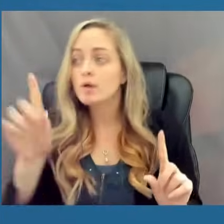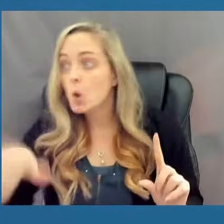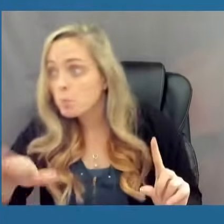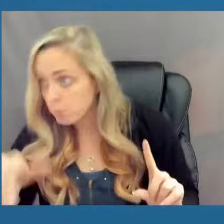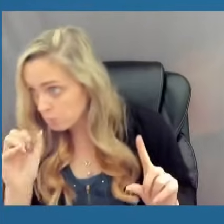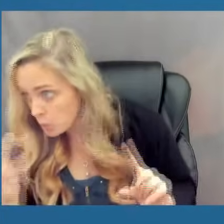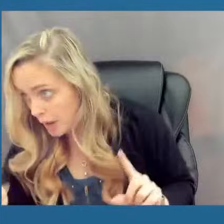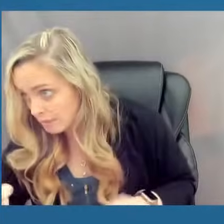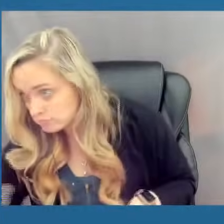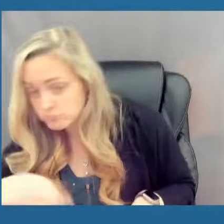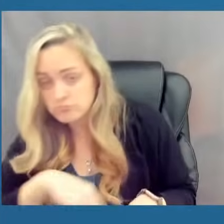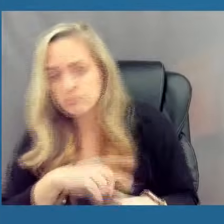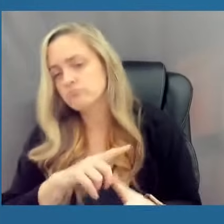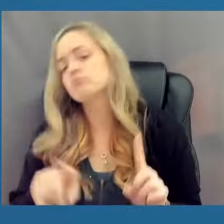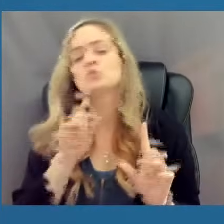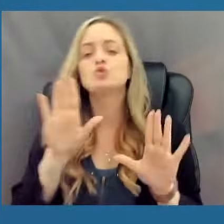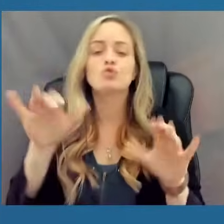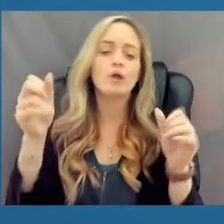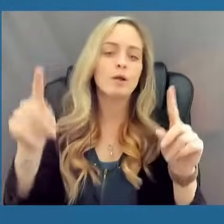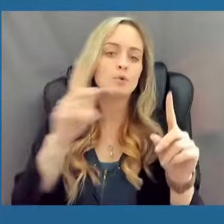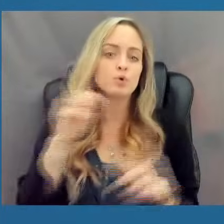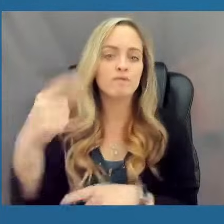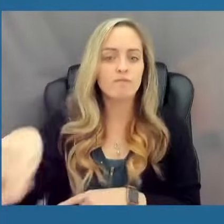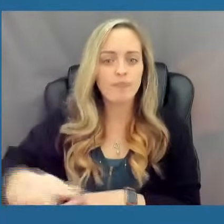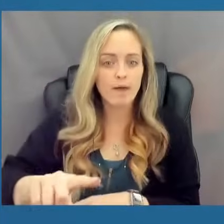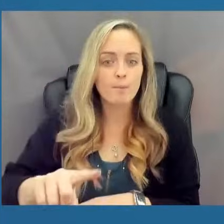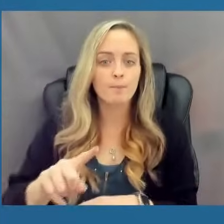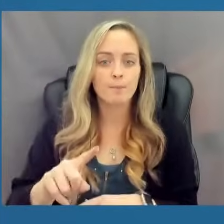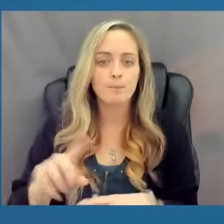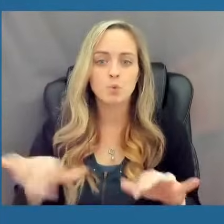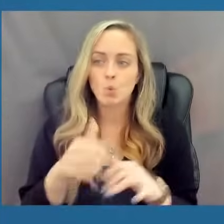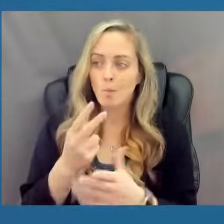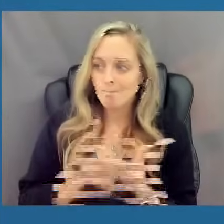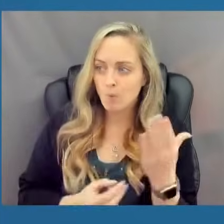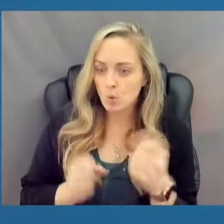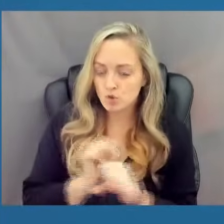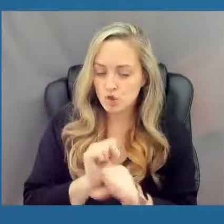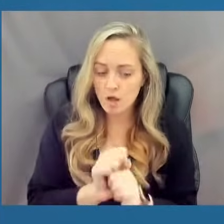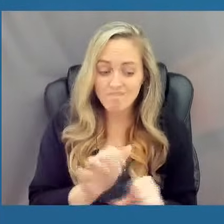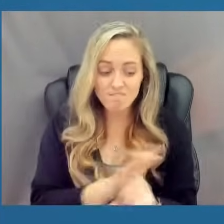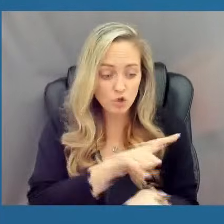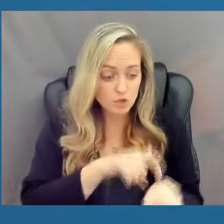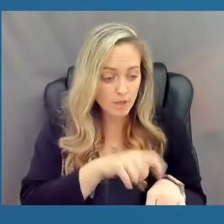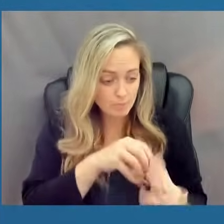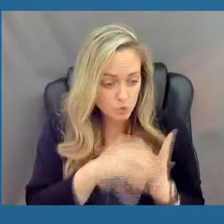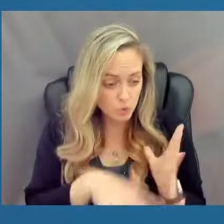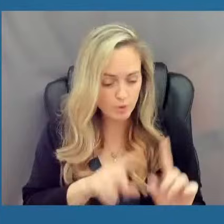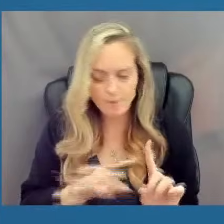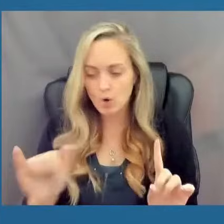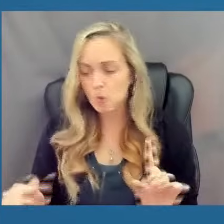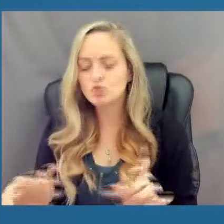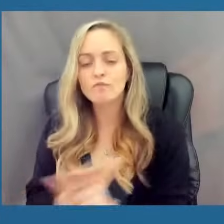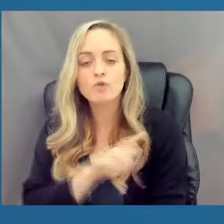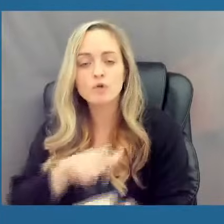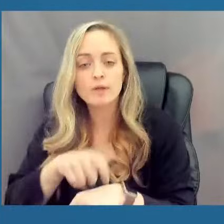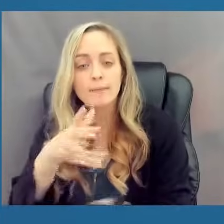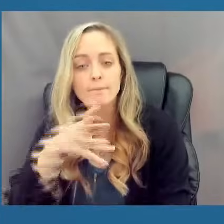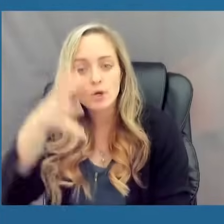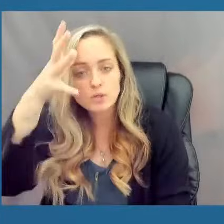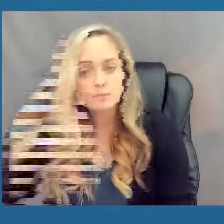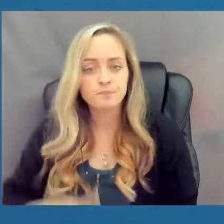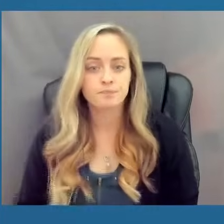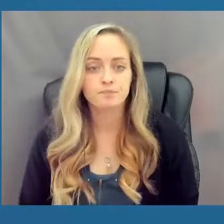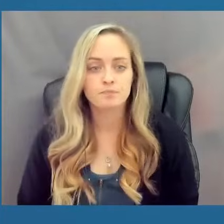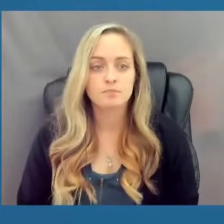a great opportunity for them to do both their jobs, be a full-time student, but also a full-time parent. So I know